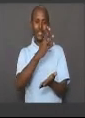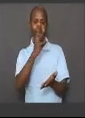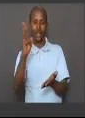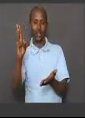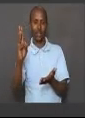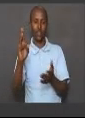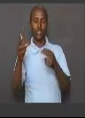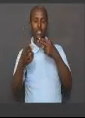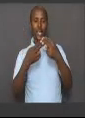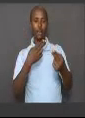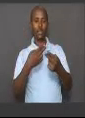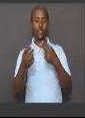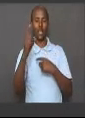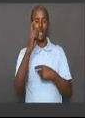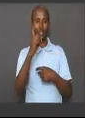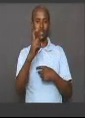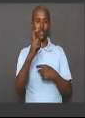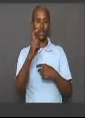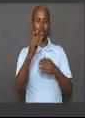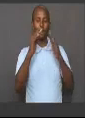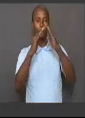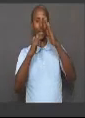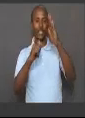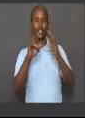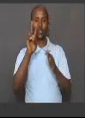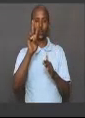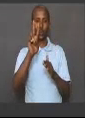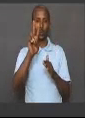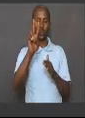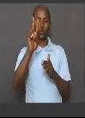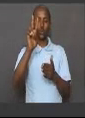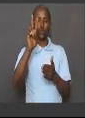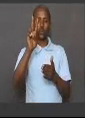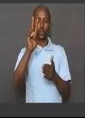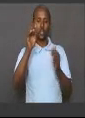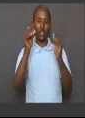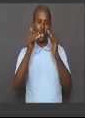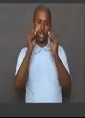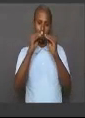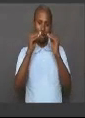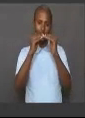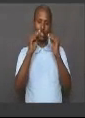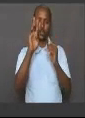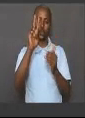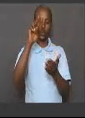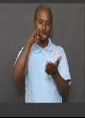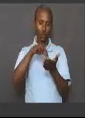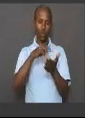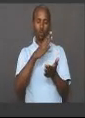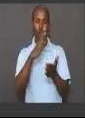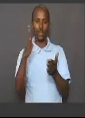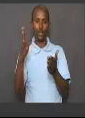3,600 times x minus 2 equals